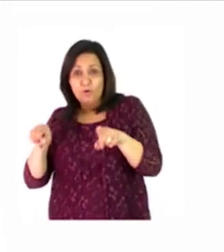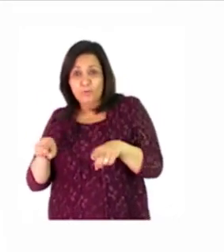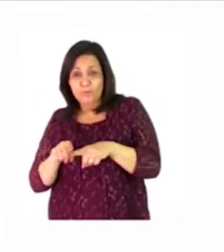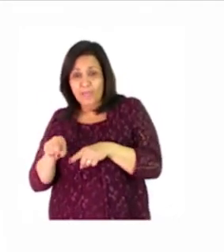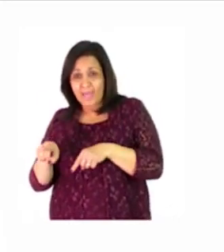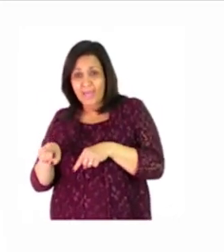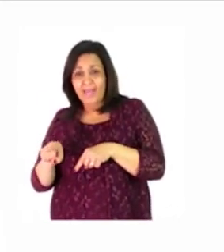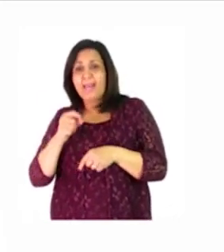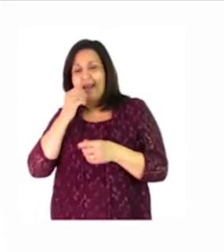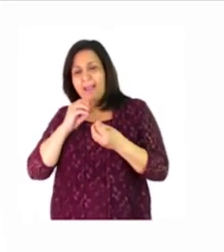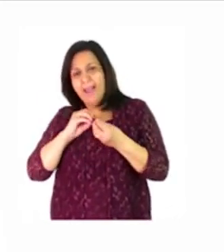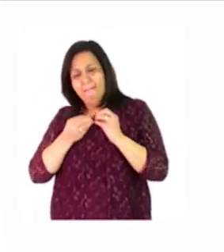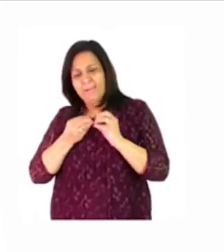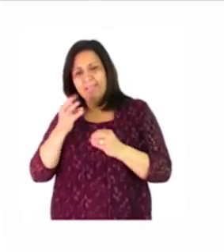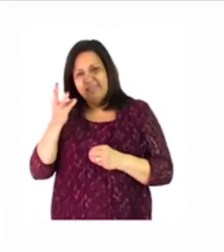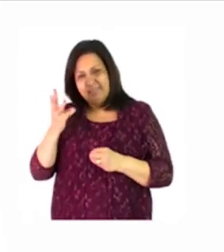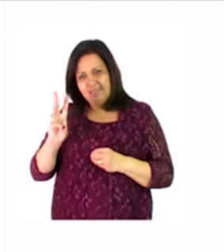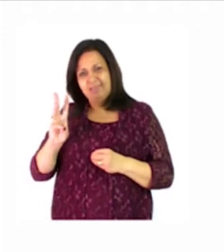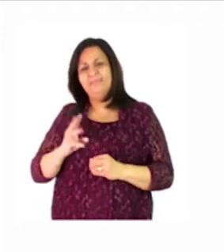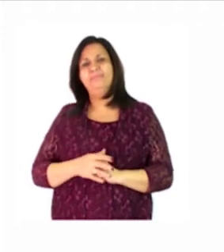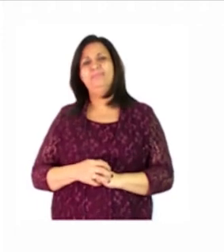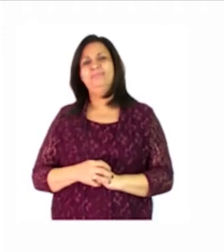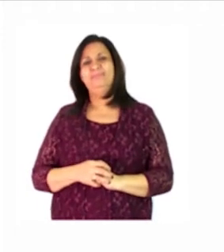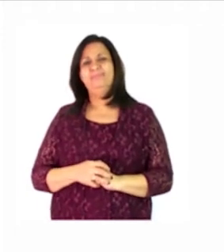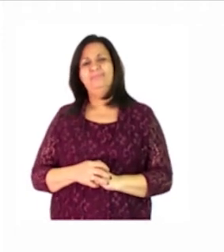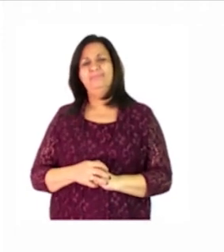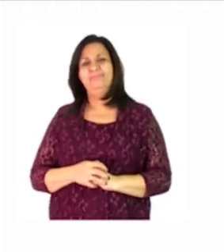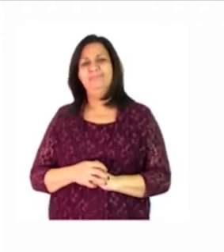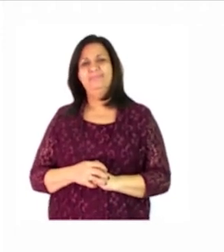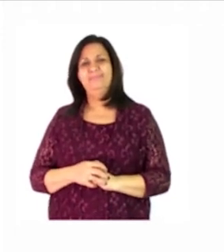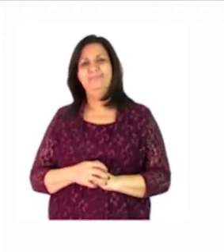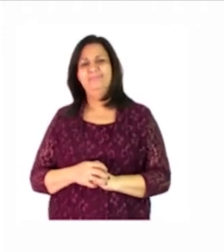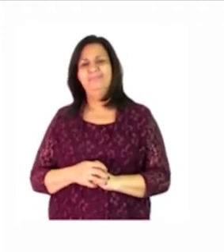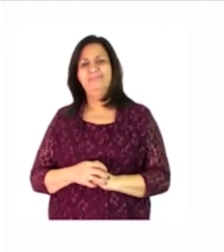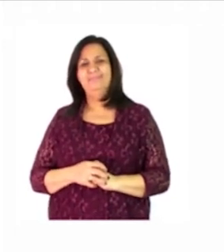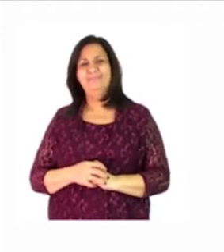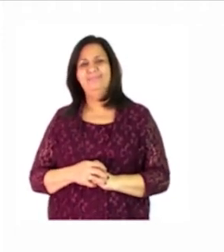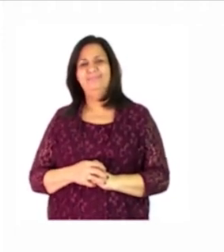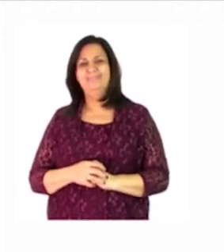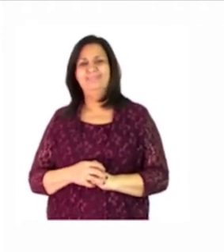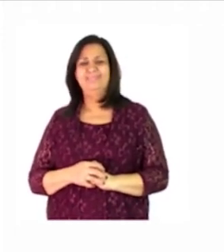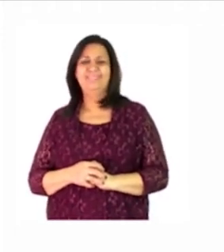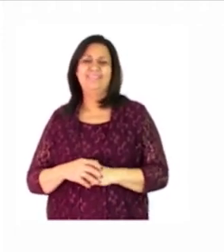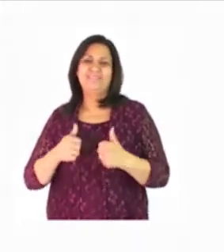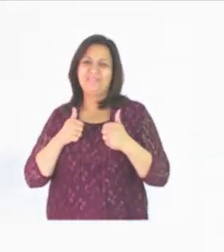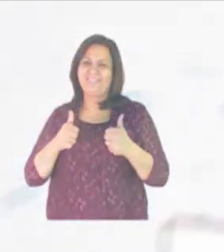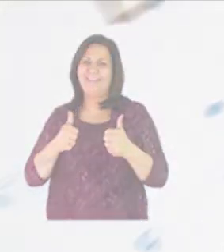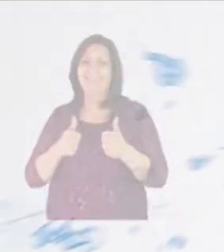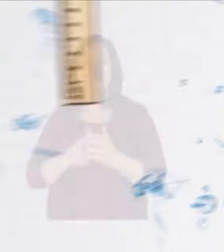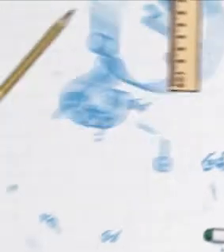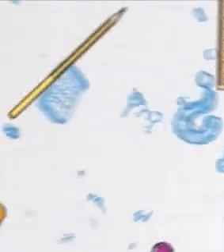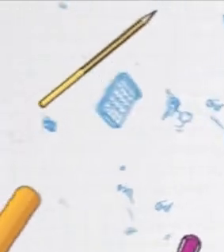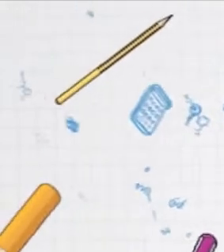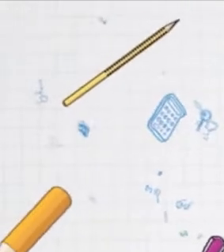the block right at the bottom of page 13. Well done.